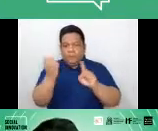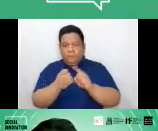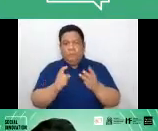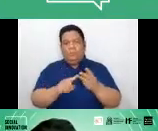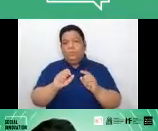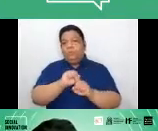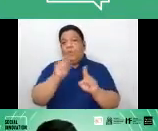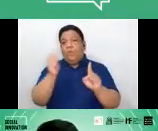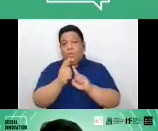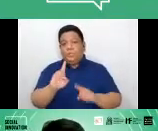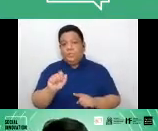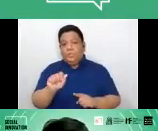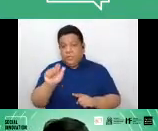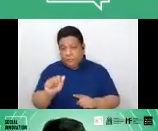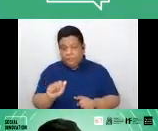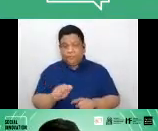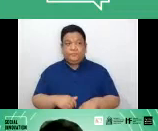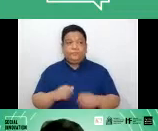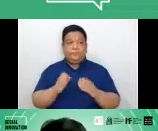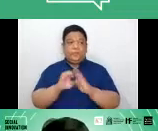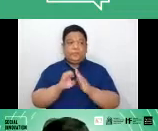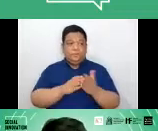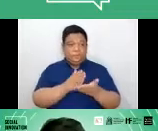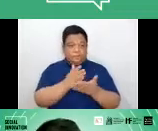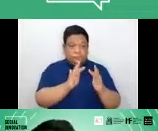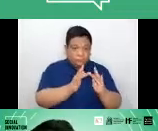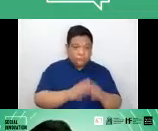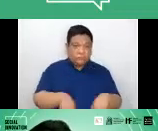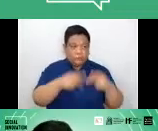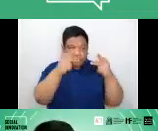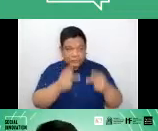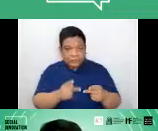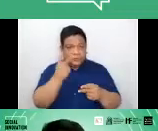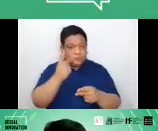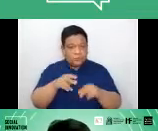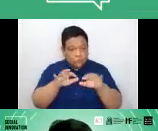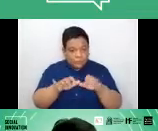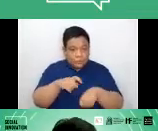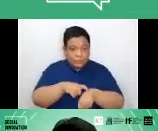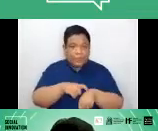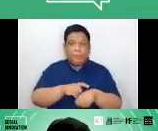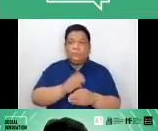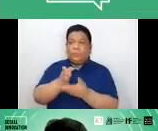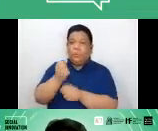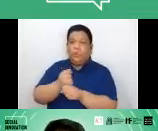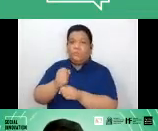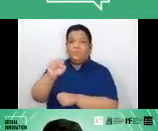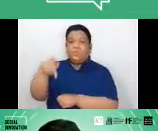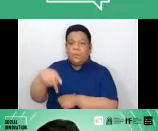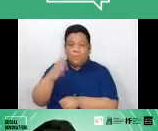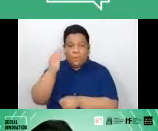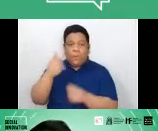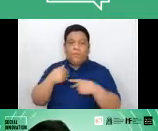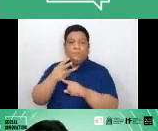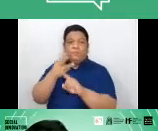when we collect our sites we visit, how much time we spend on a computer, how often we go to a coffee shop because we log into their Wi-Fi.